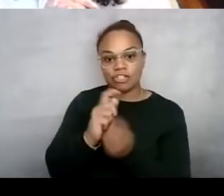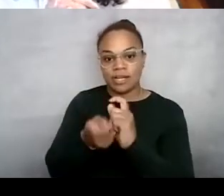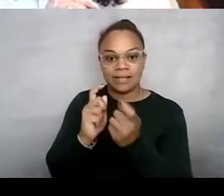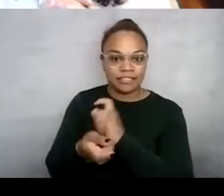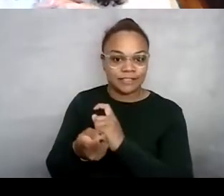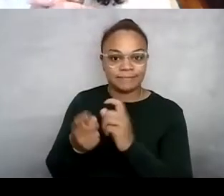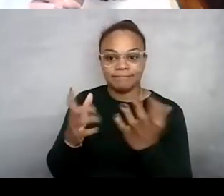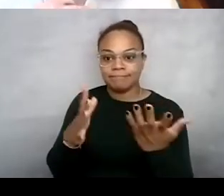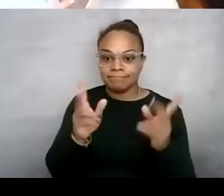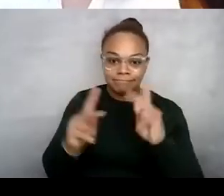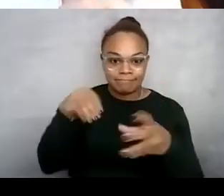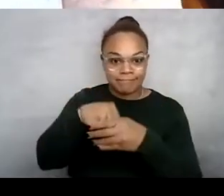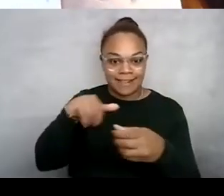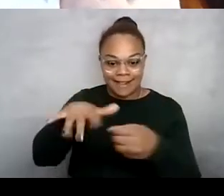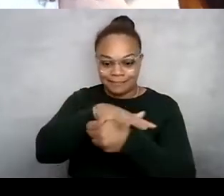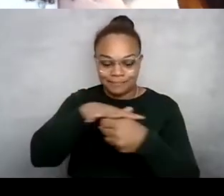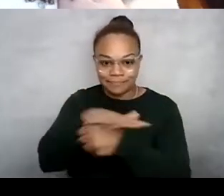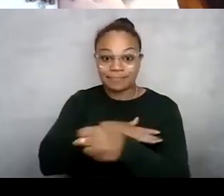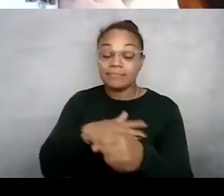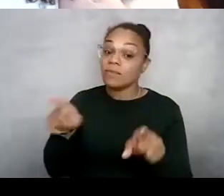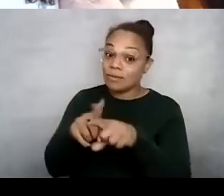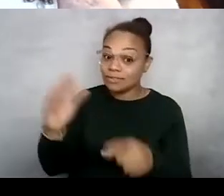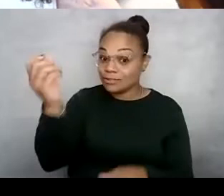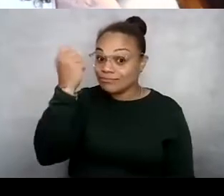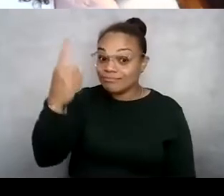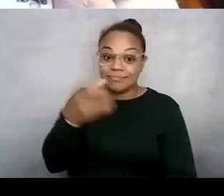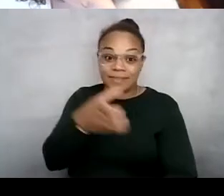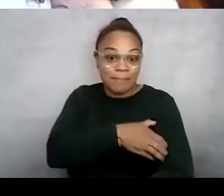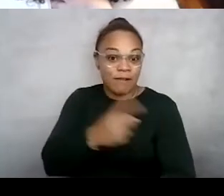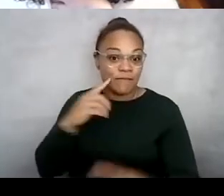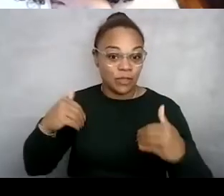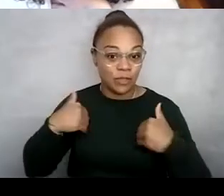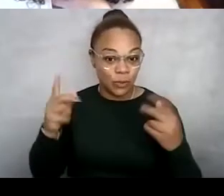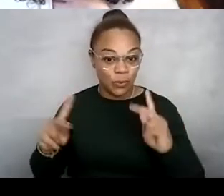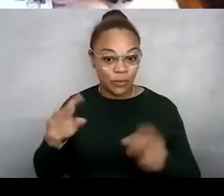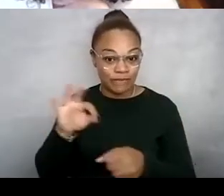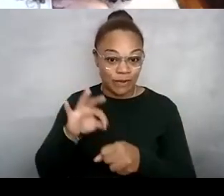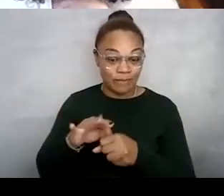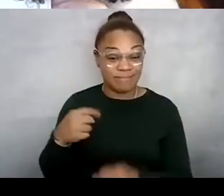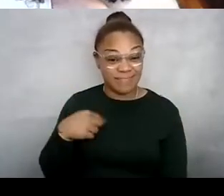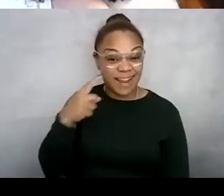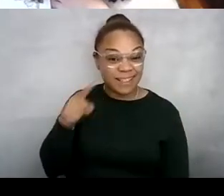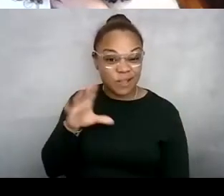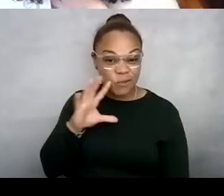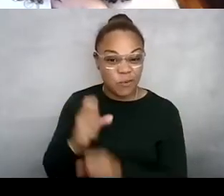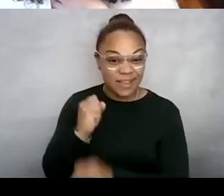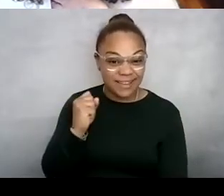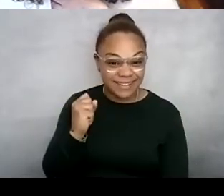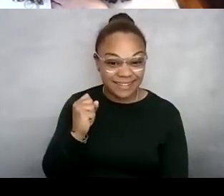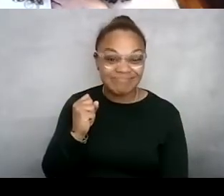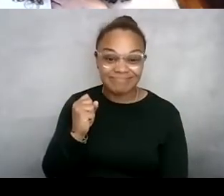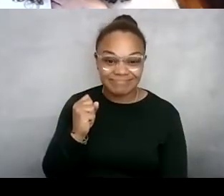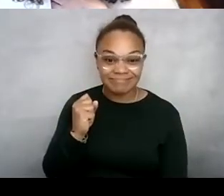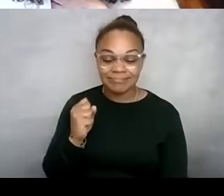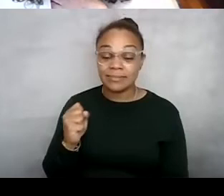the power of the youth vote, especially in a college town like Worcester. I think he's going to win, right? So I'm especially